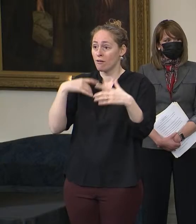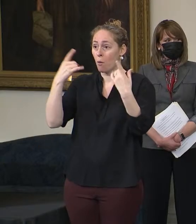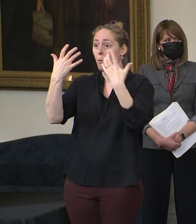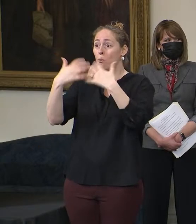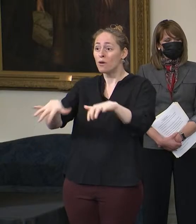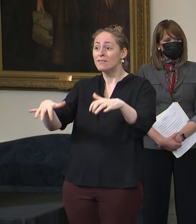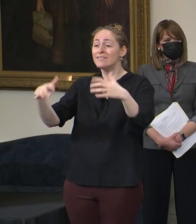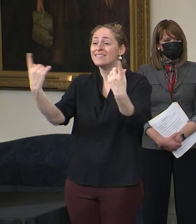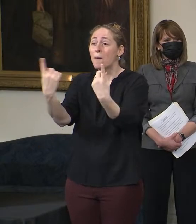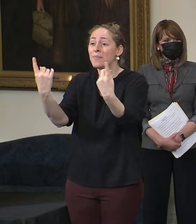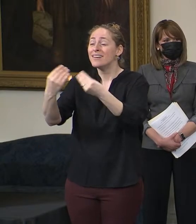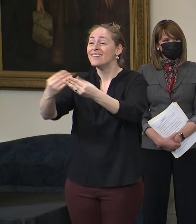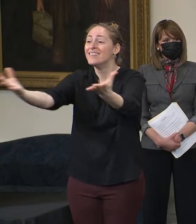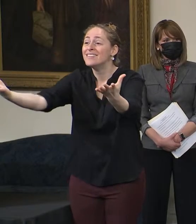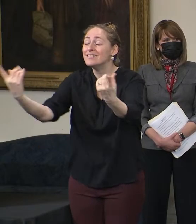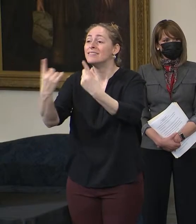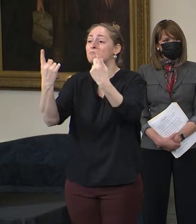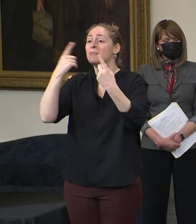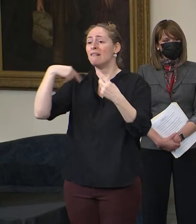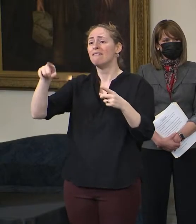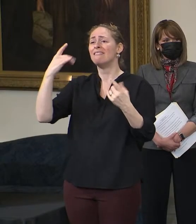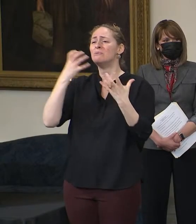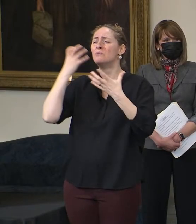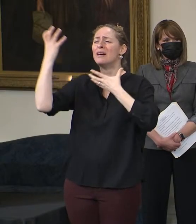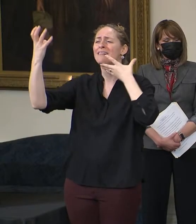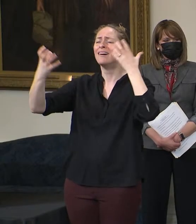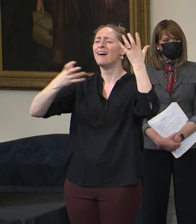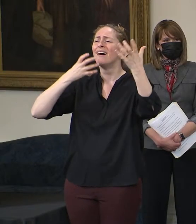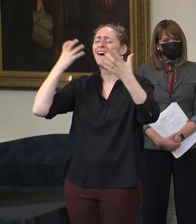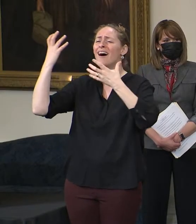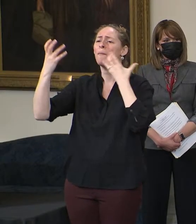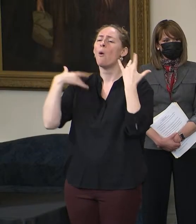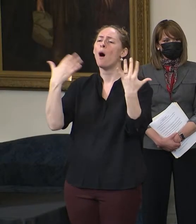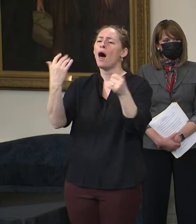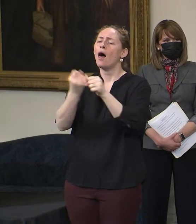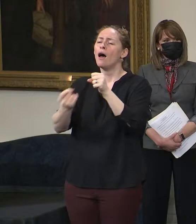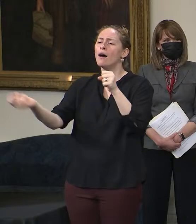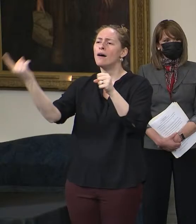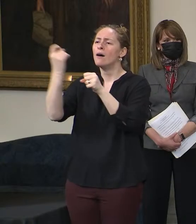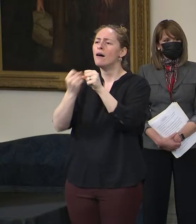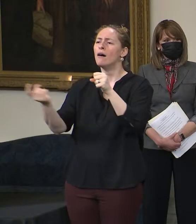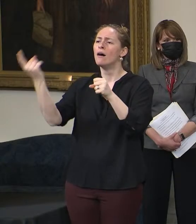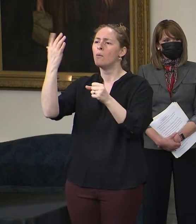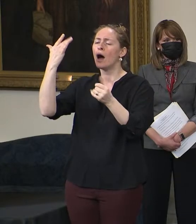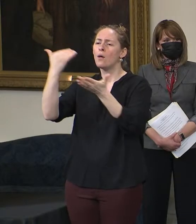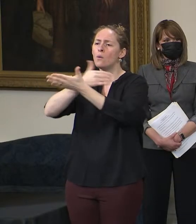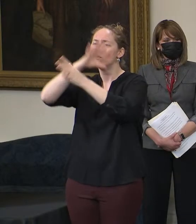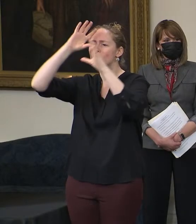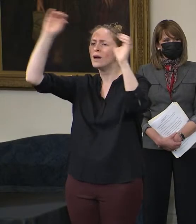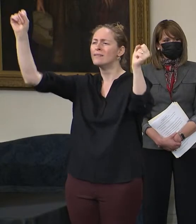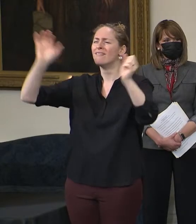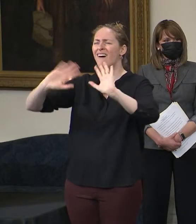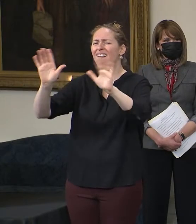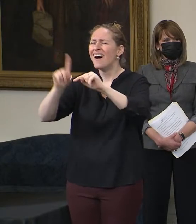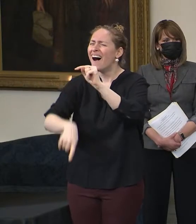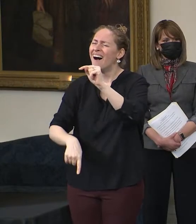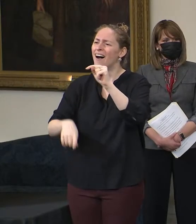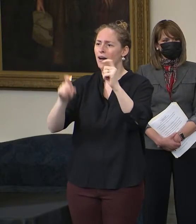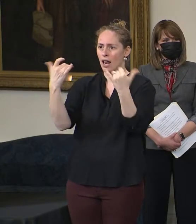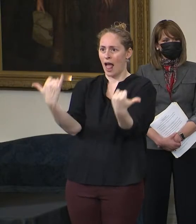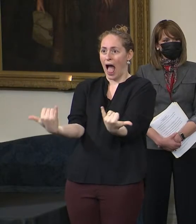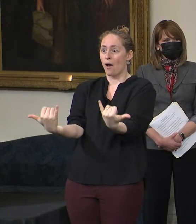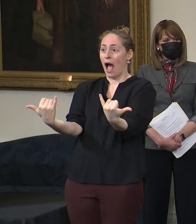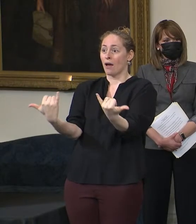that need it, and we have to have it now. We can't wait until next year. We can't wait till the new administration or the next Congress. It has to be right now, like this week.